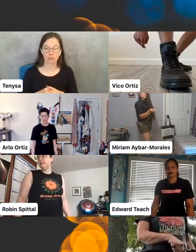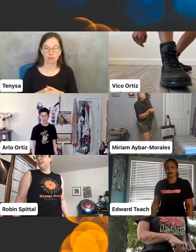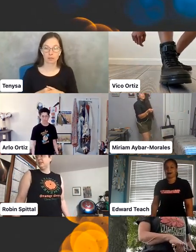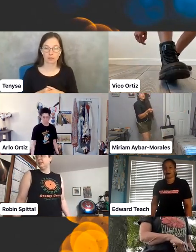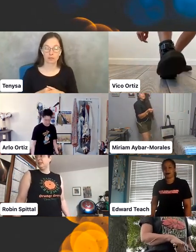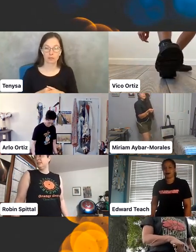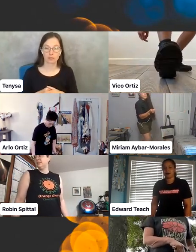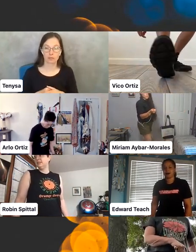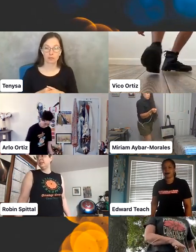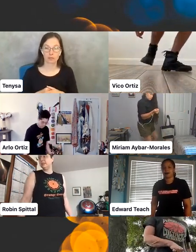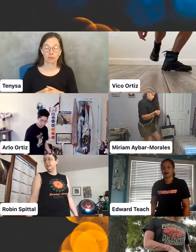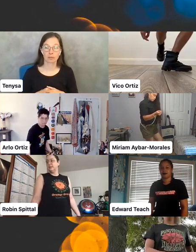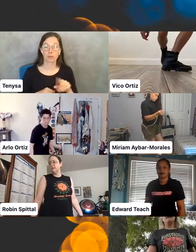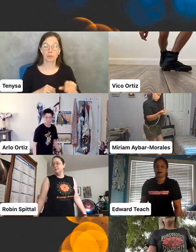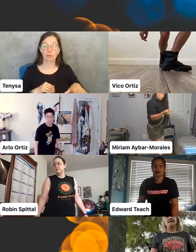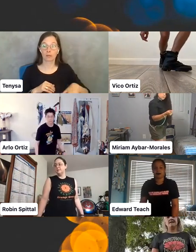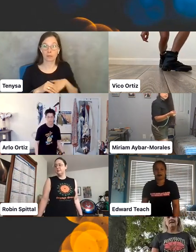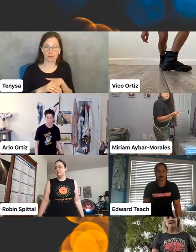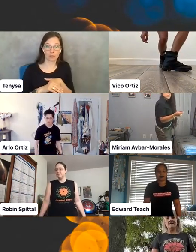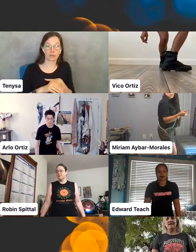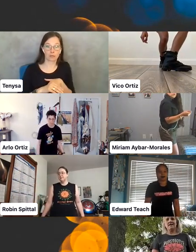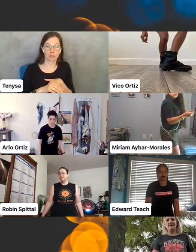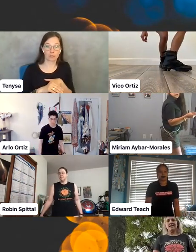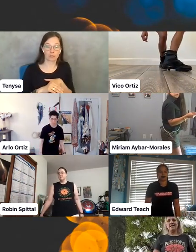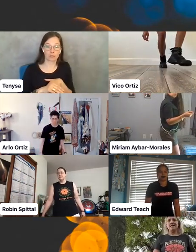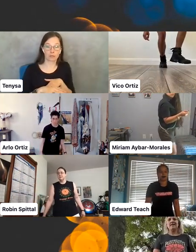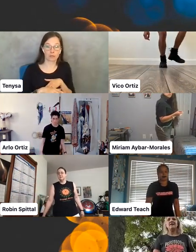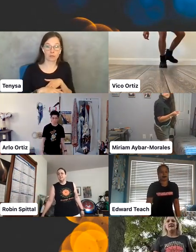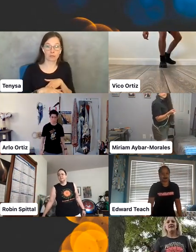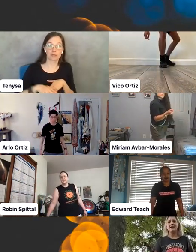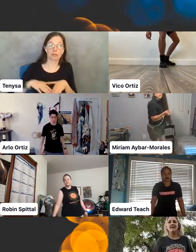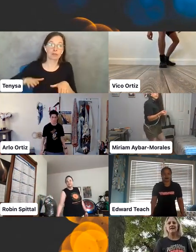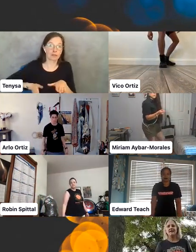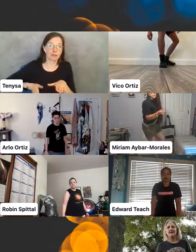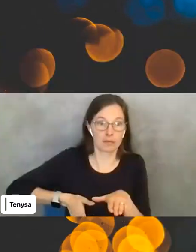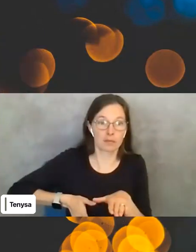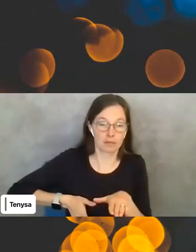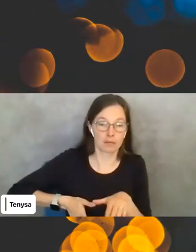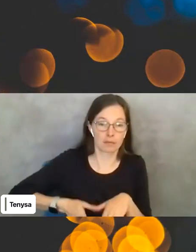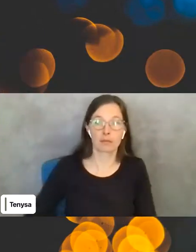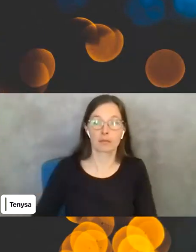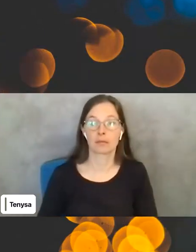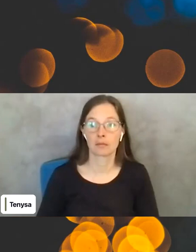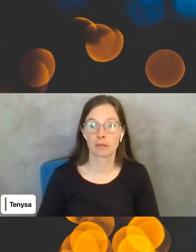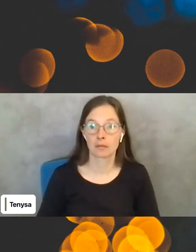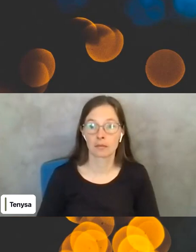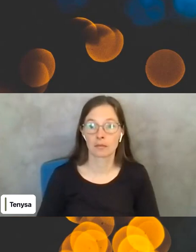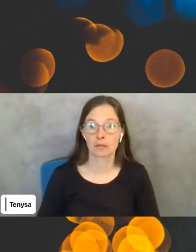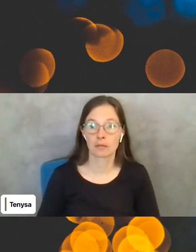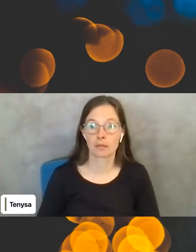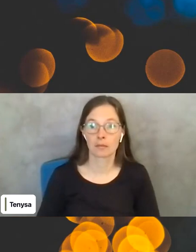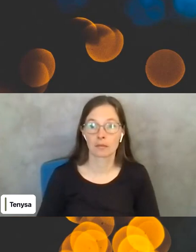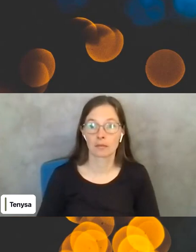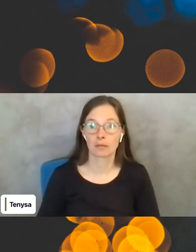crossing backwards, front leg goes first, pamf, and pamf. So